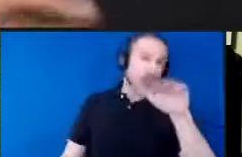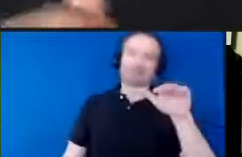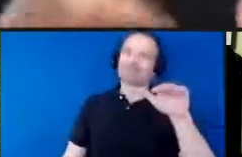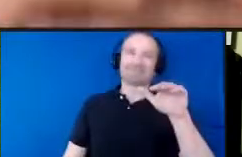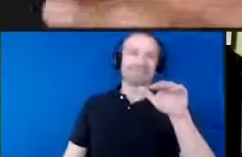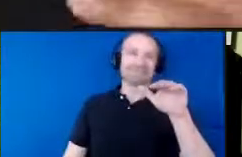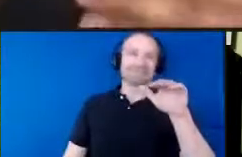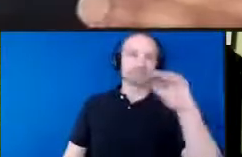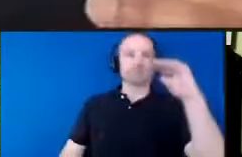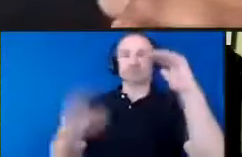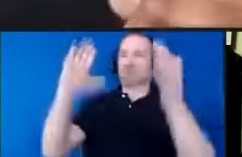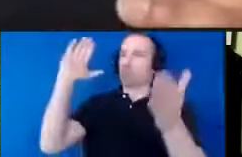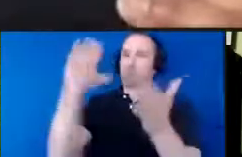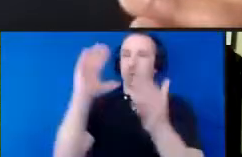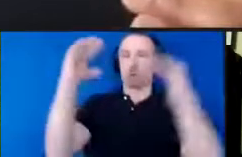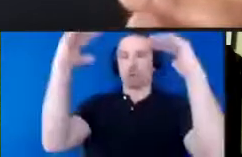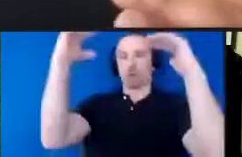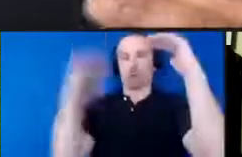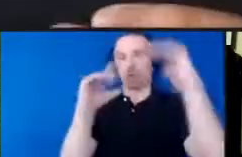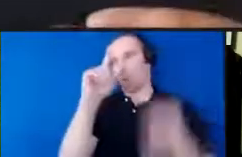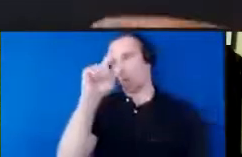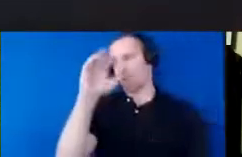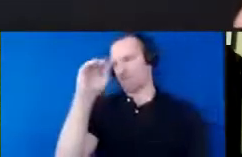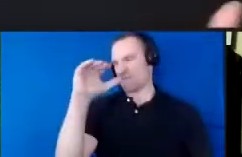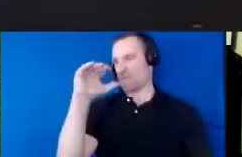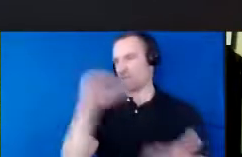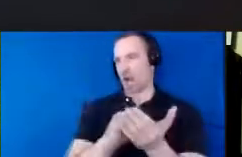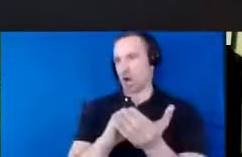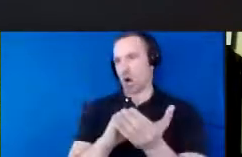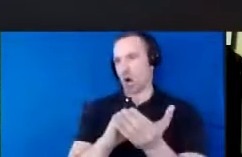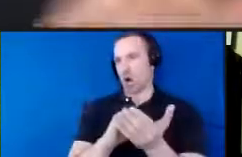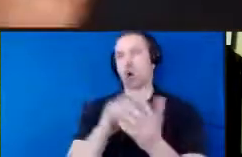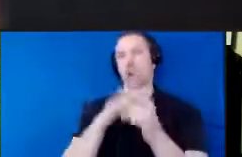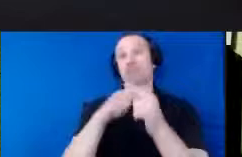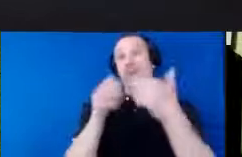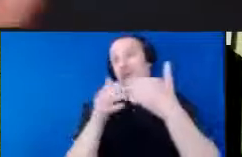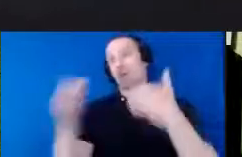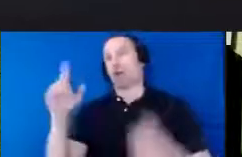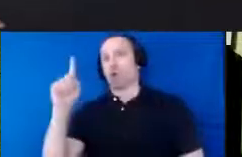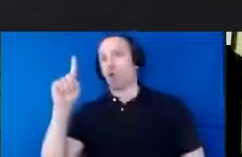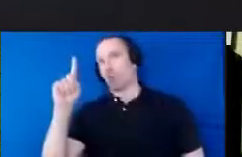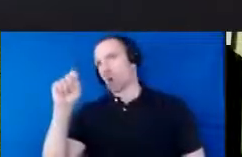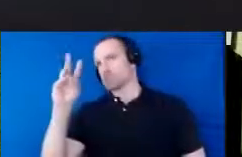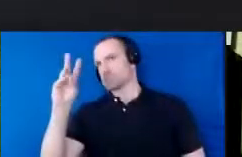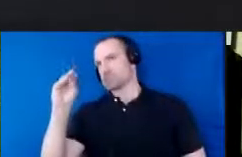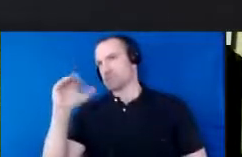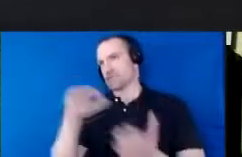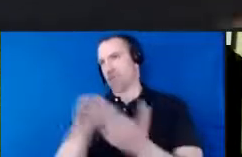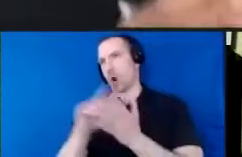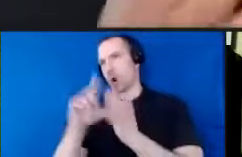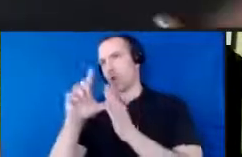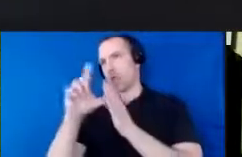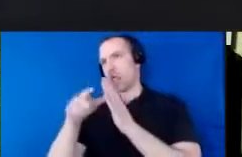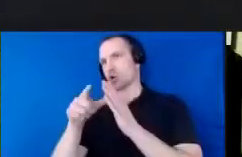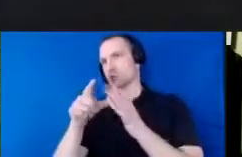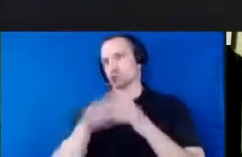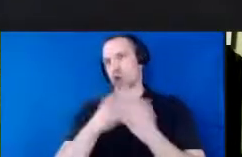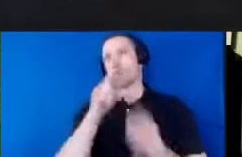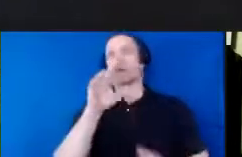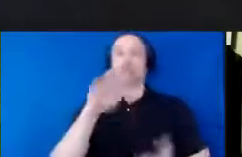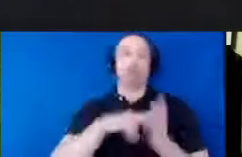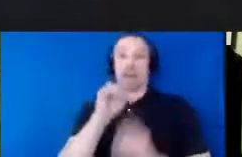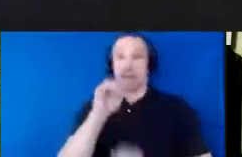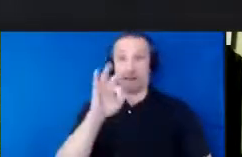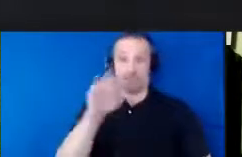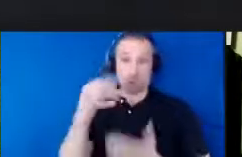year. Then it'll phase down after that to $160,000. So it's just for easy. If you make